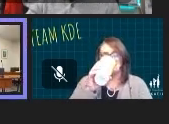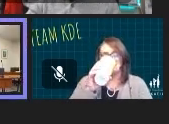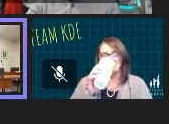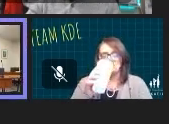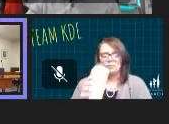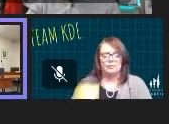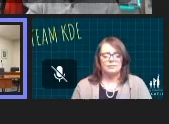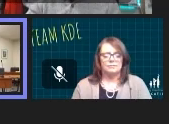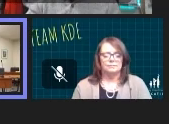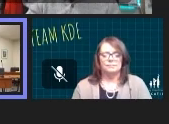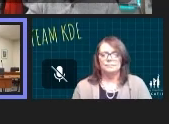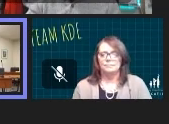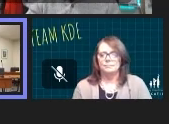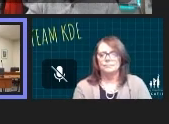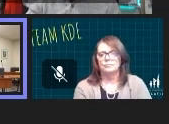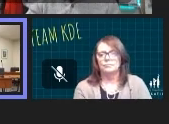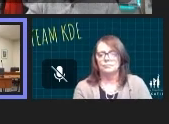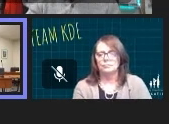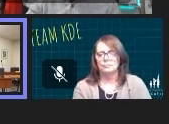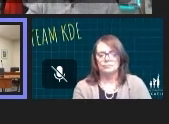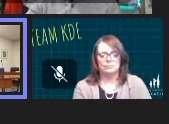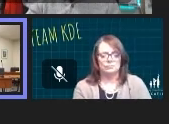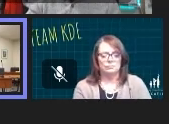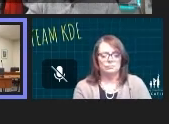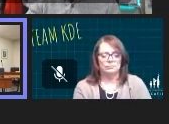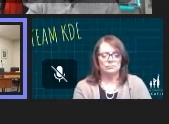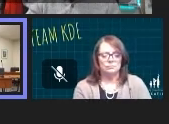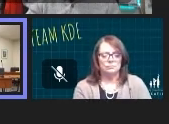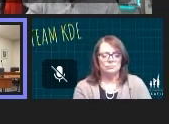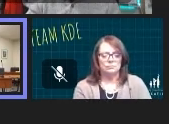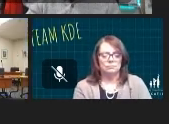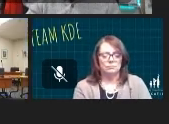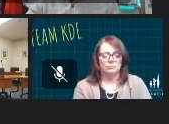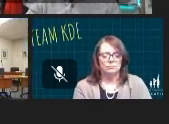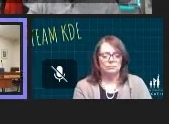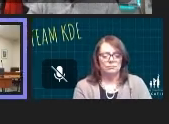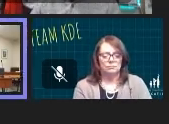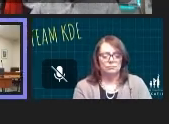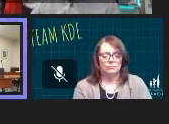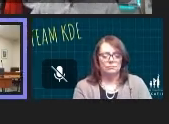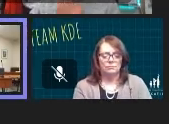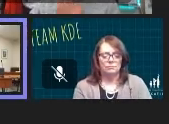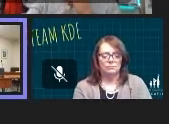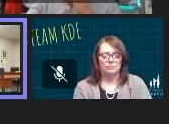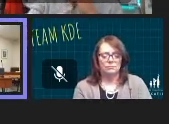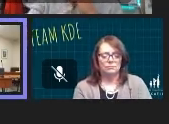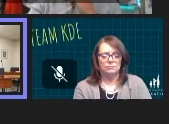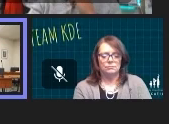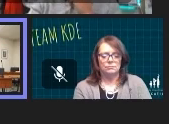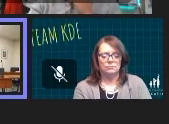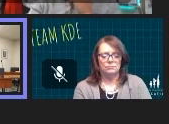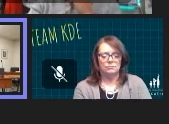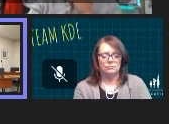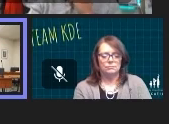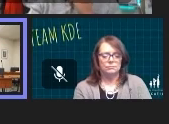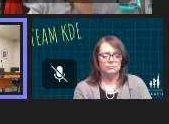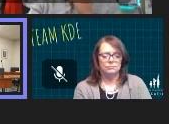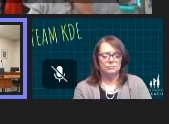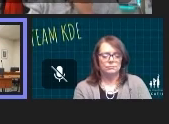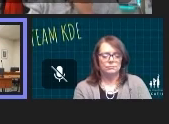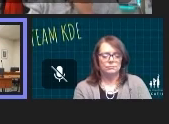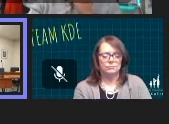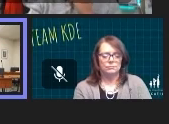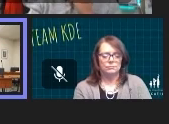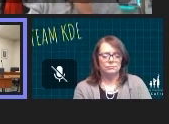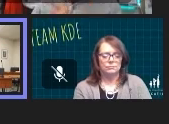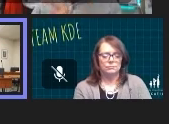of share with us how your school analyzes assessment accountability data? And on the same note, what do you feel like you might